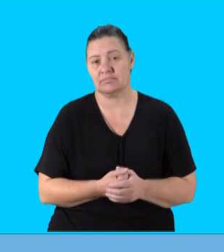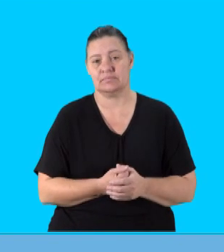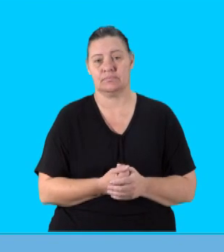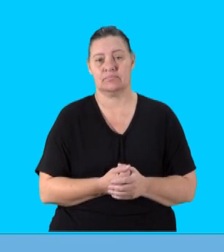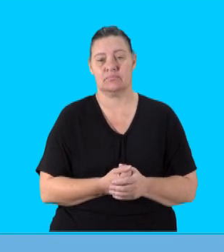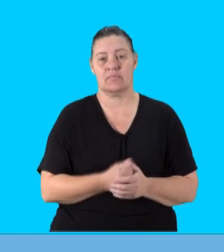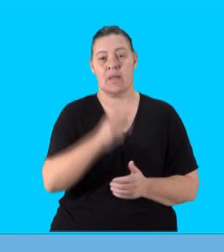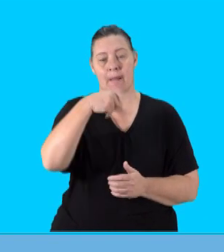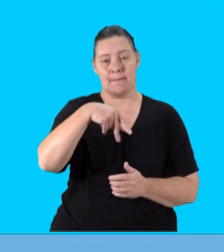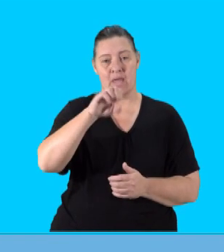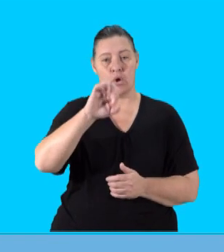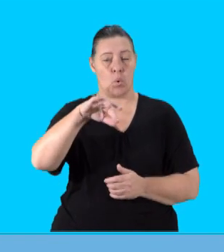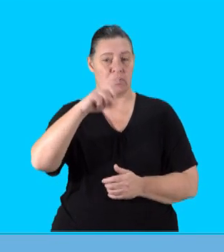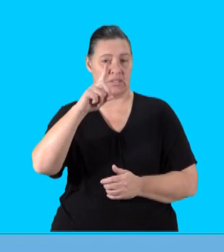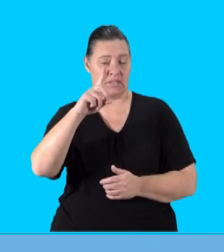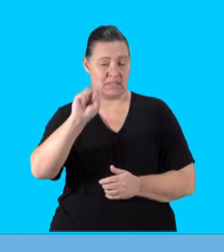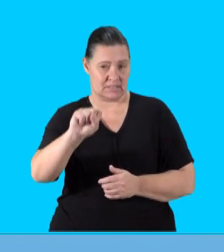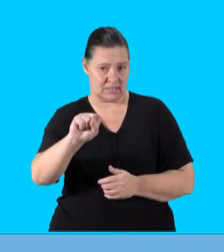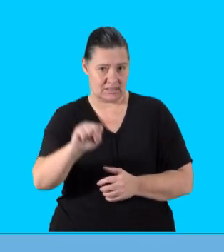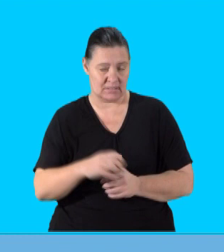the periods,